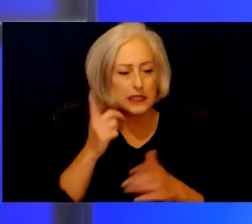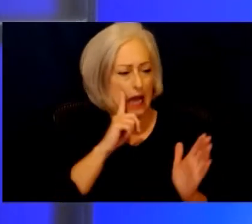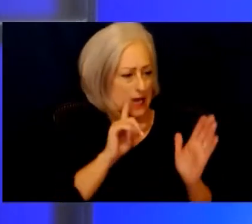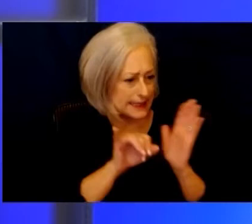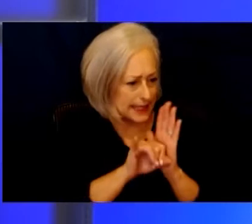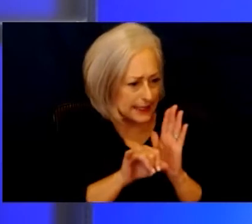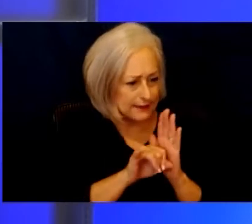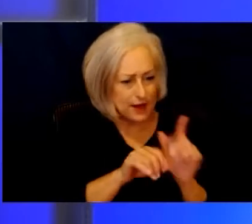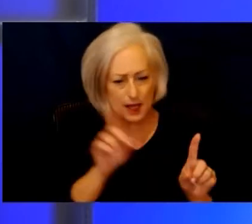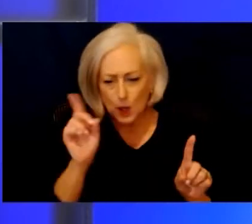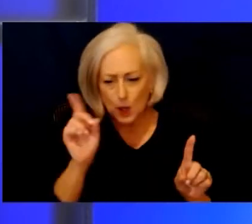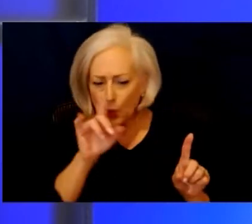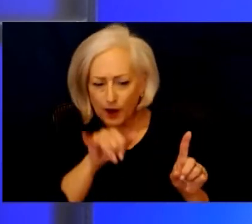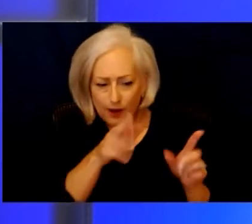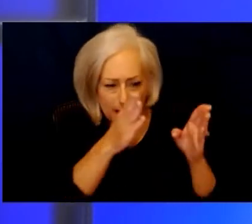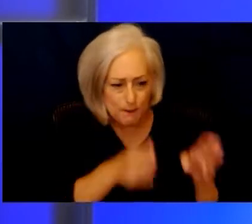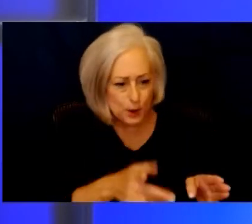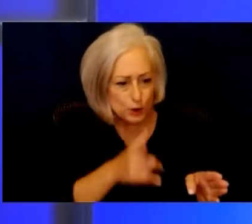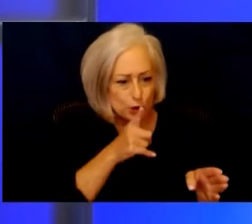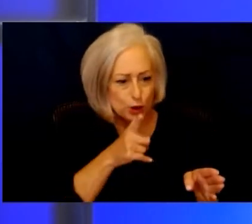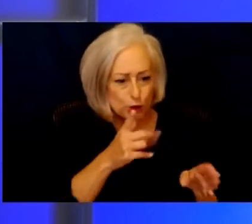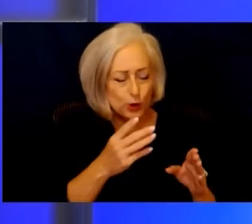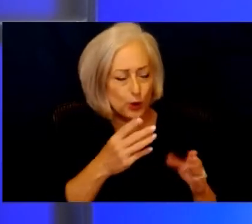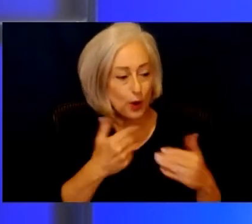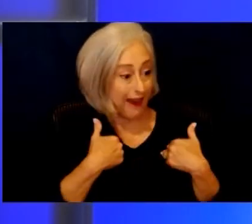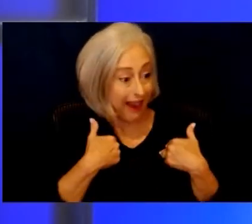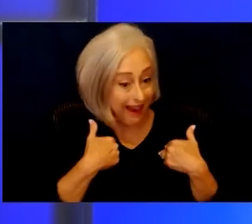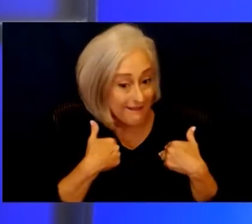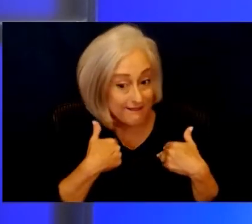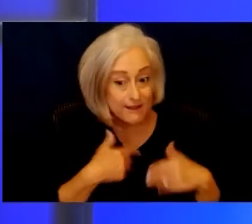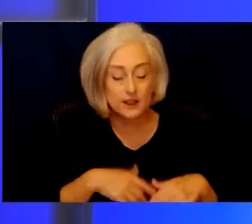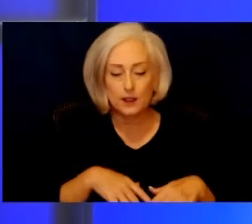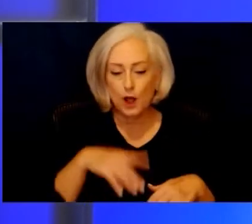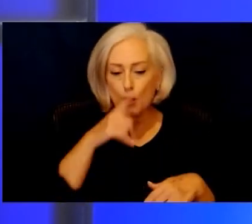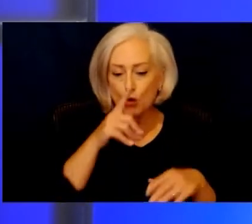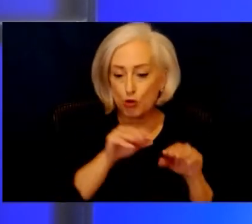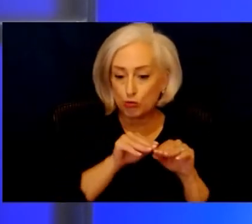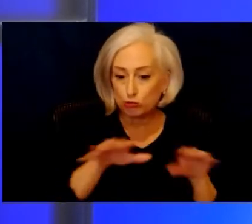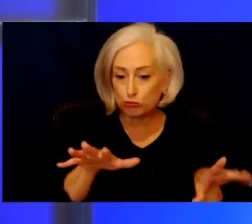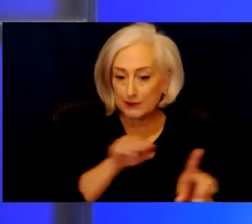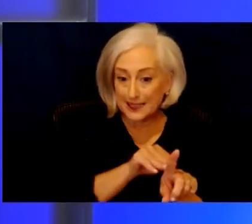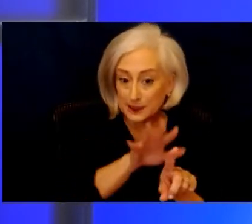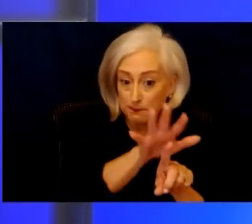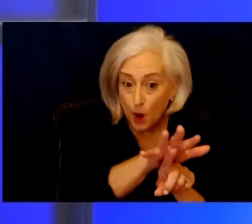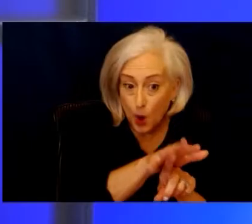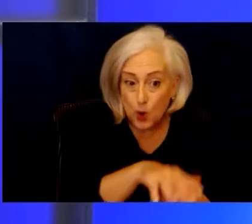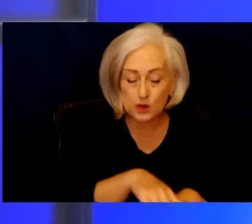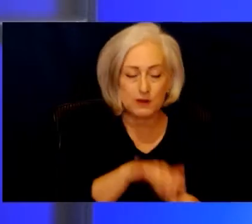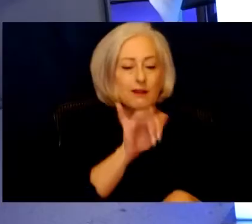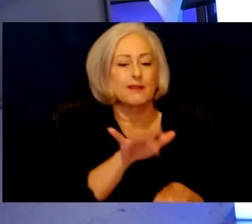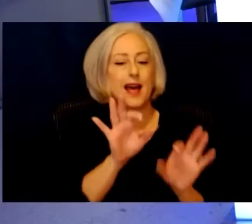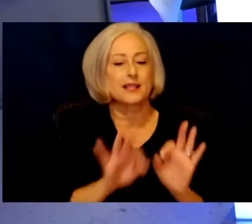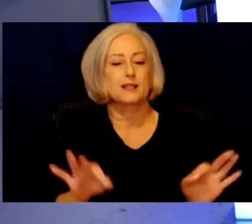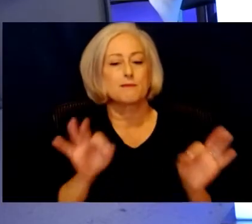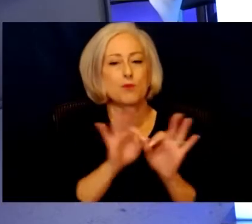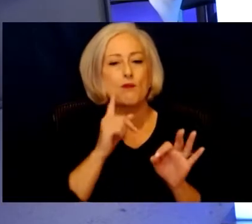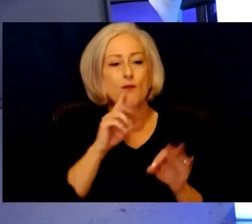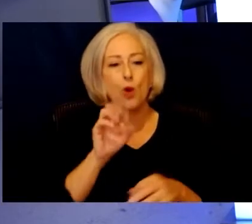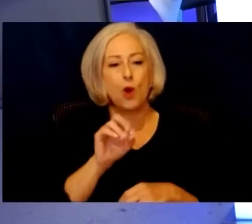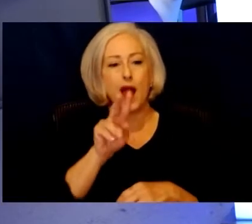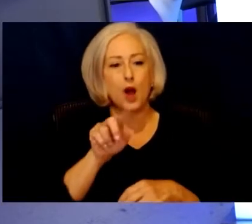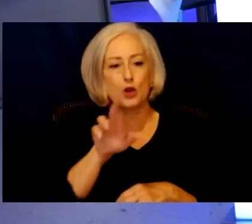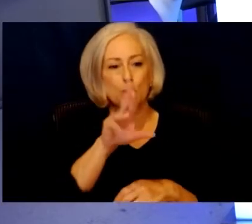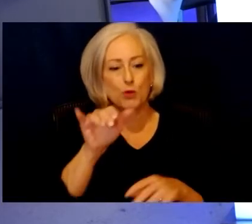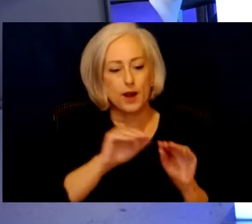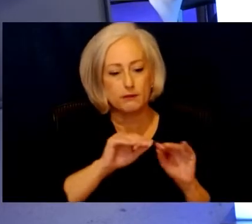those people might have been exposed to is really one of the cornerstones of any outbreak response. Yeah, and I would completely agree.